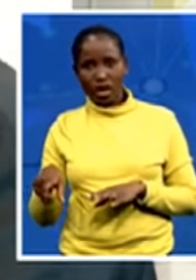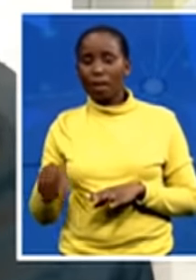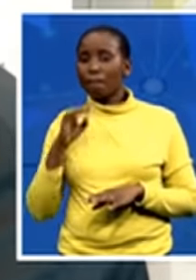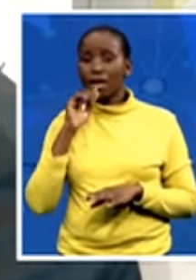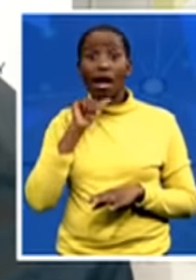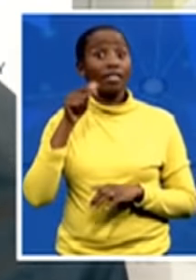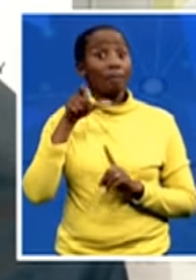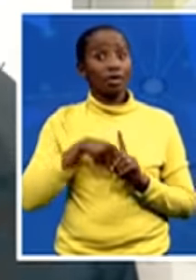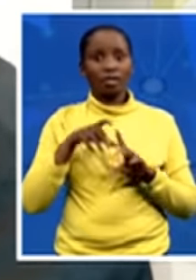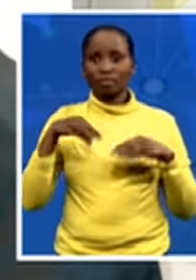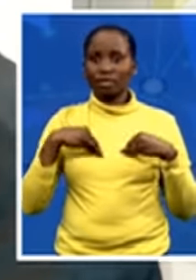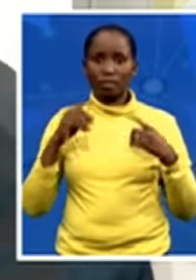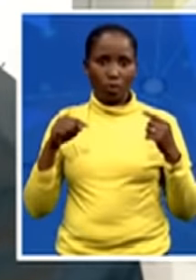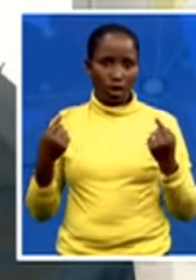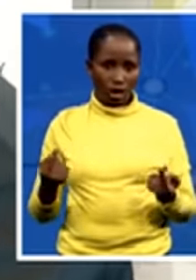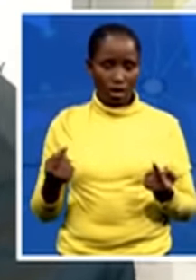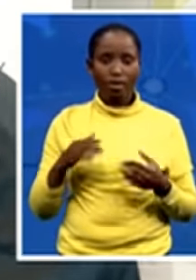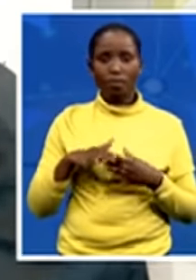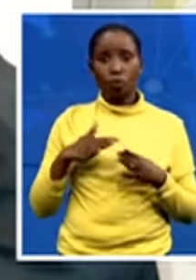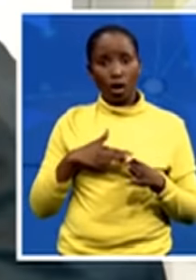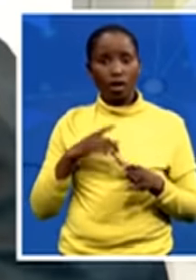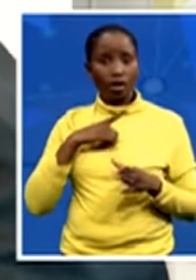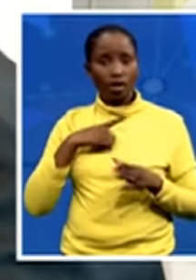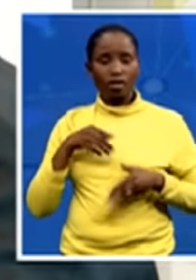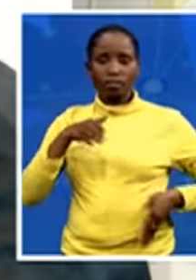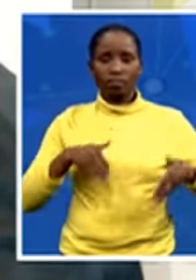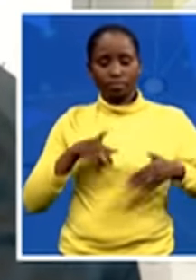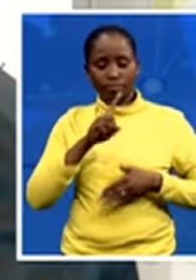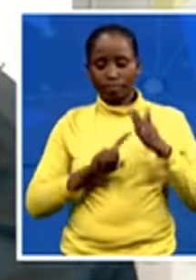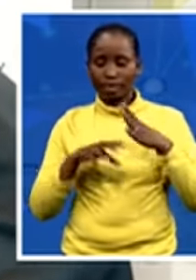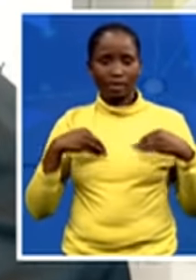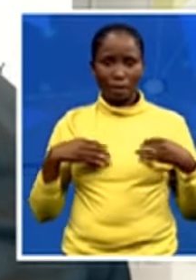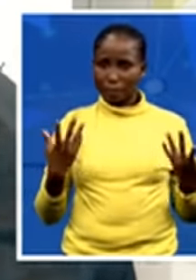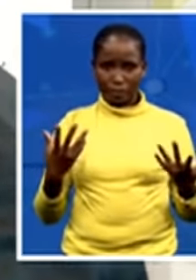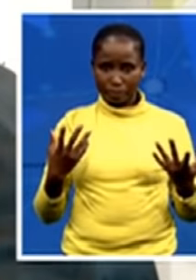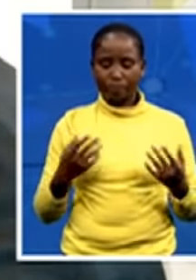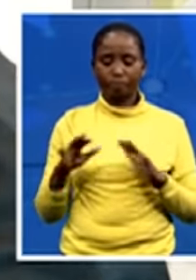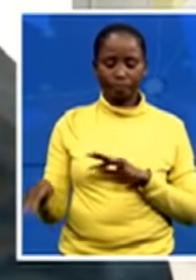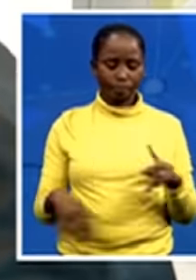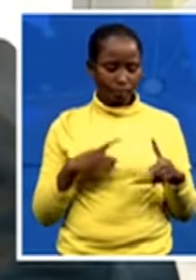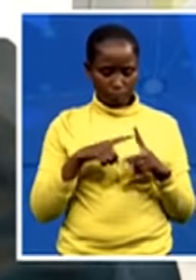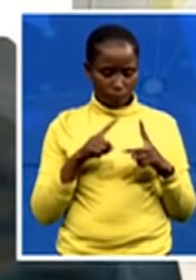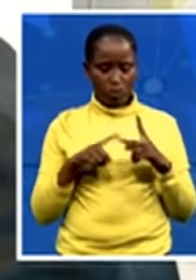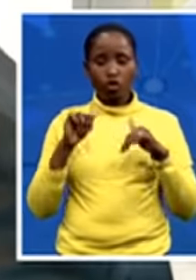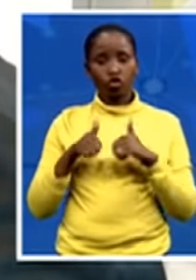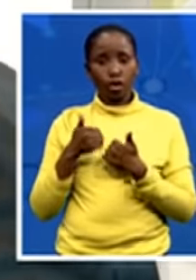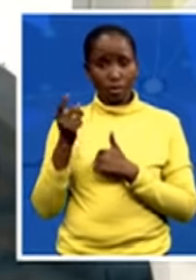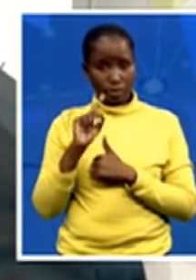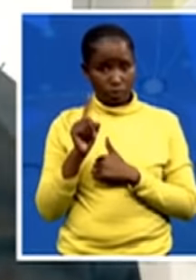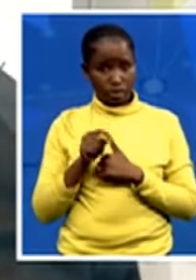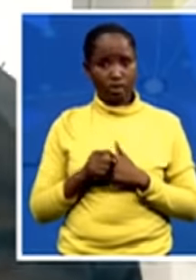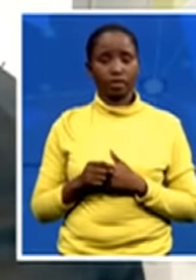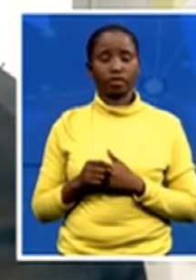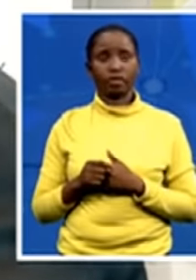walk-ins are not taken. The second matter, the challenges that also begin to